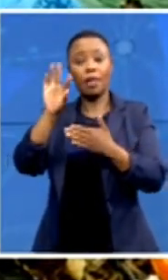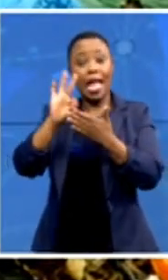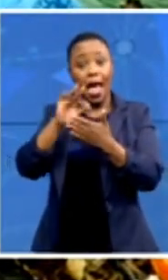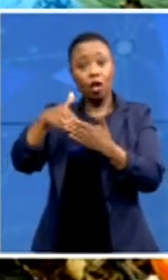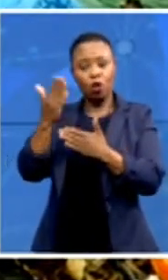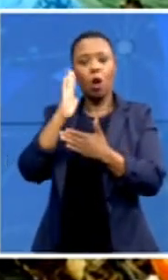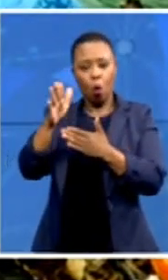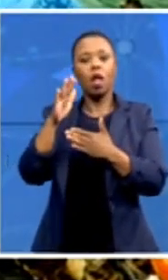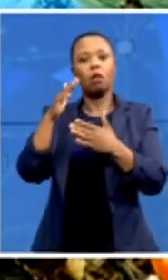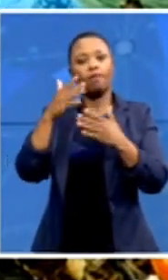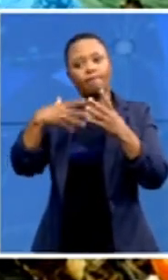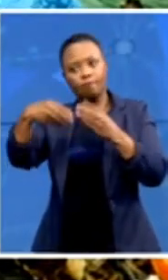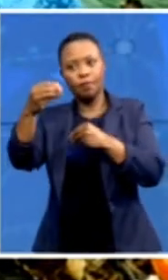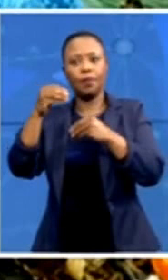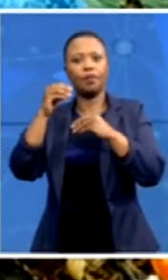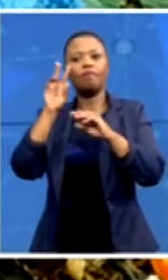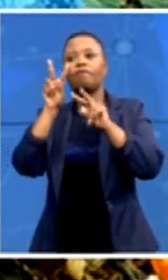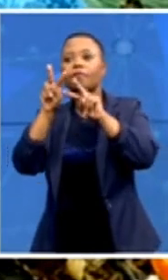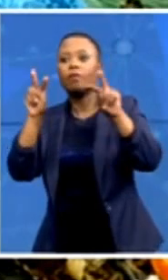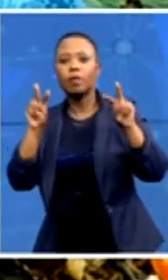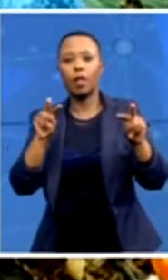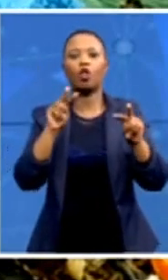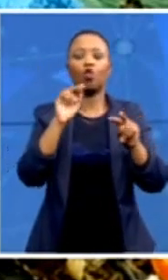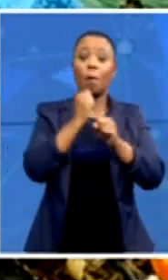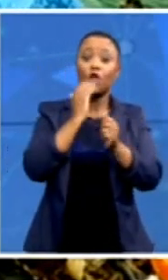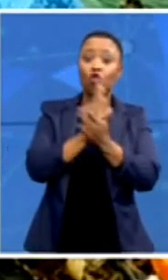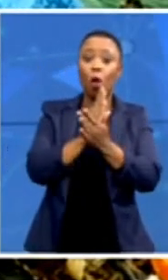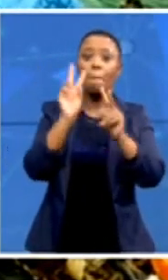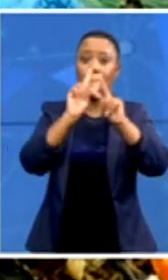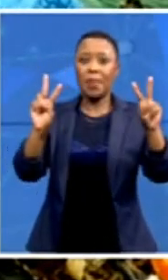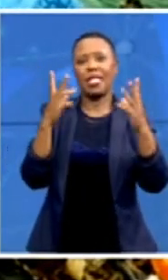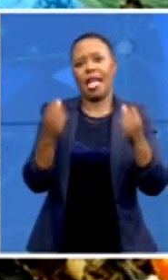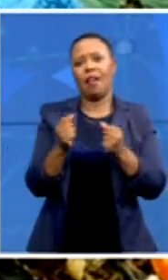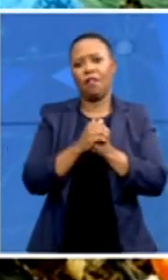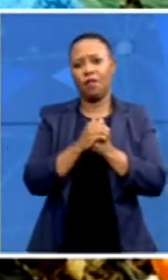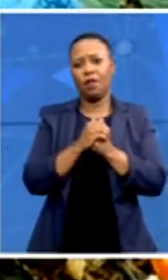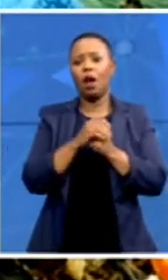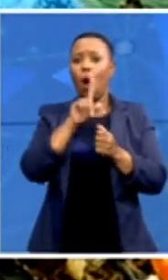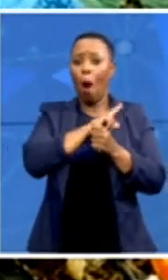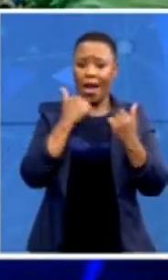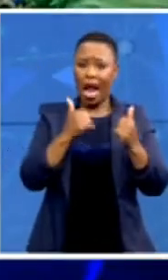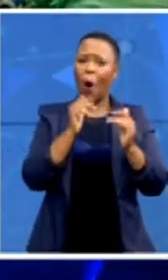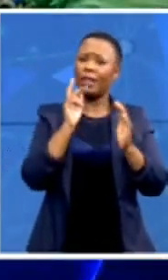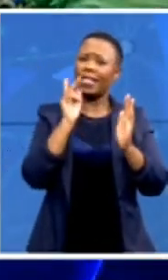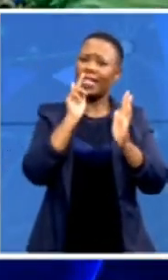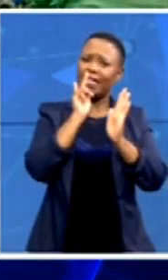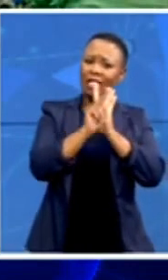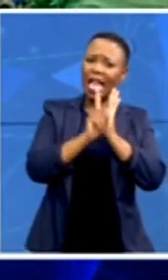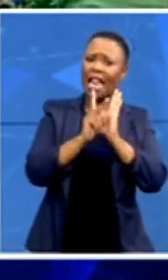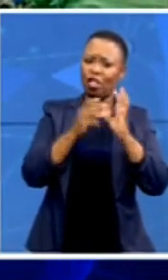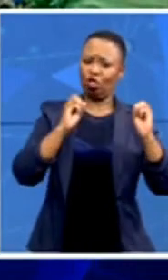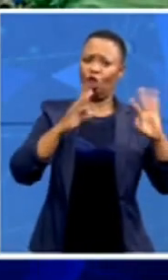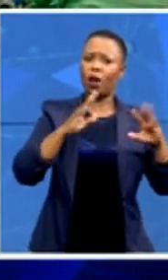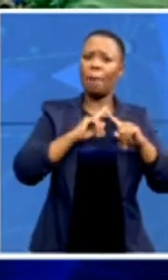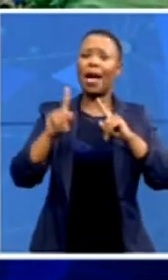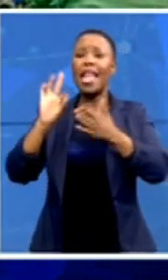Blaine. But as you can see, the deaths have started, but we are not even at the elections yet. All right, Bongani Gema, live for